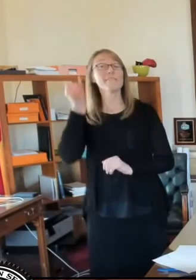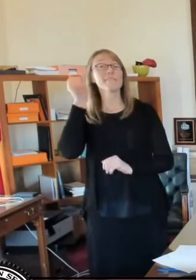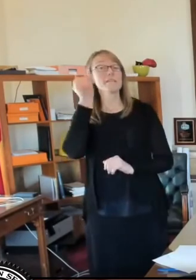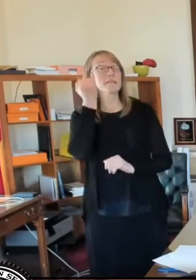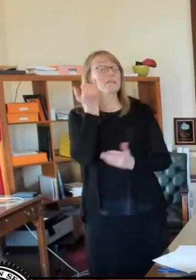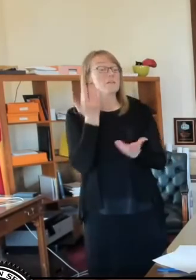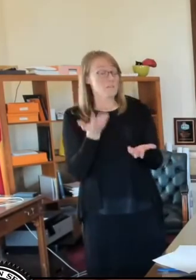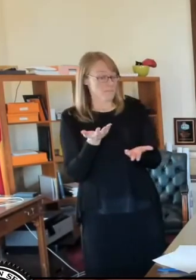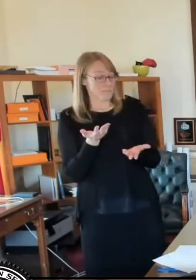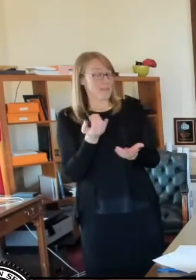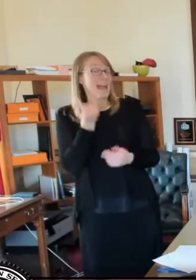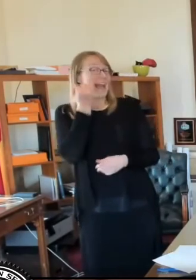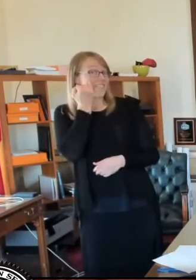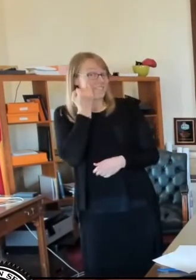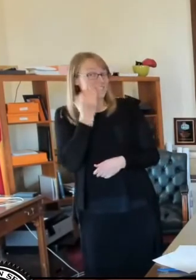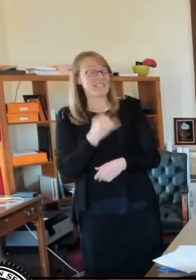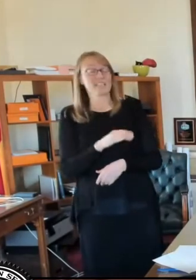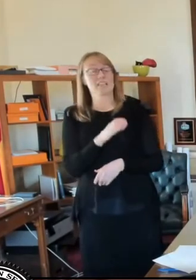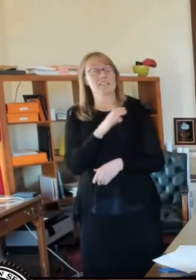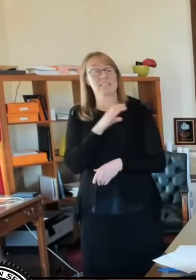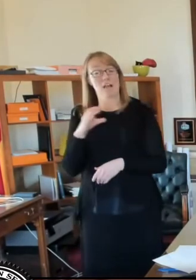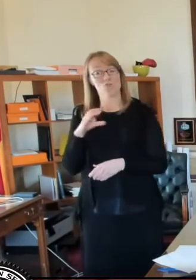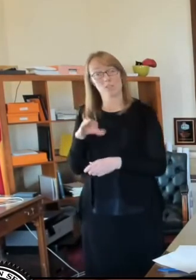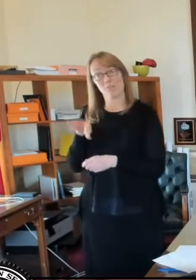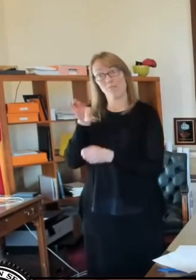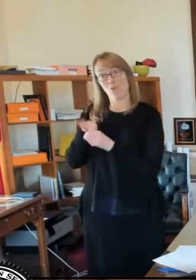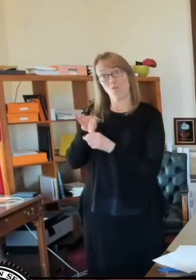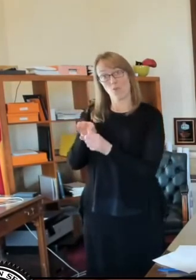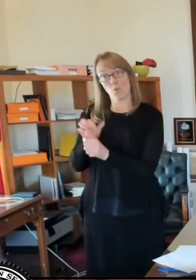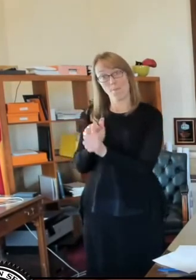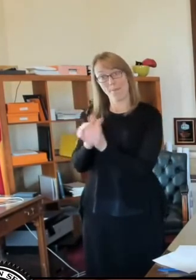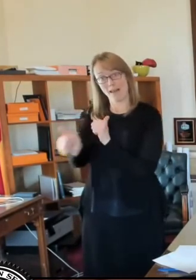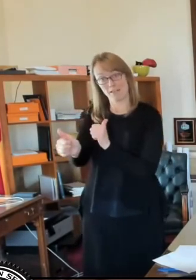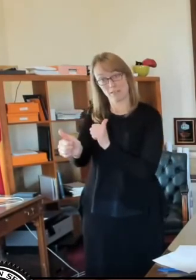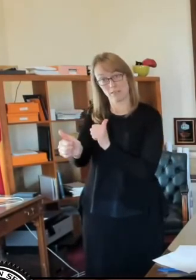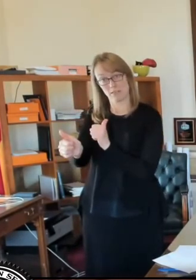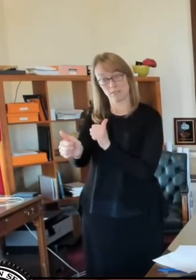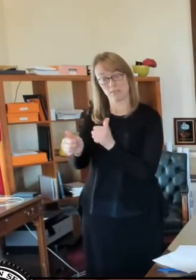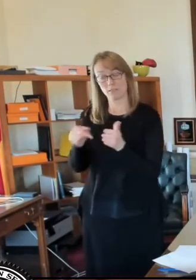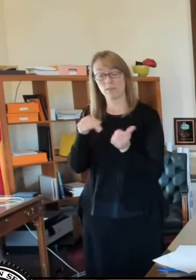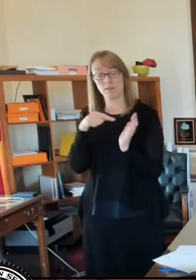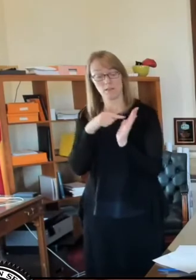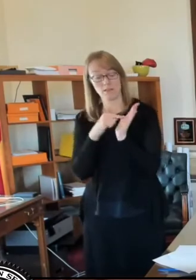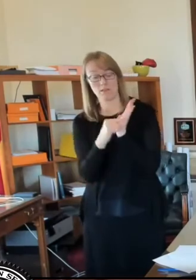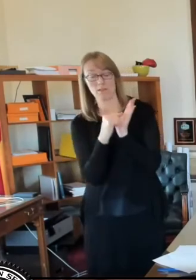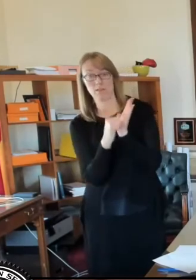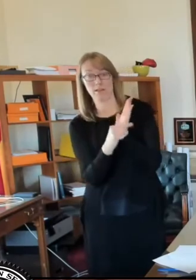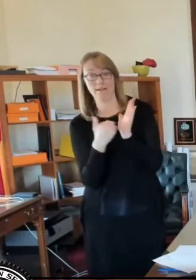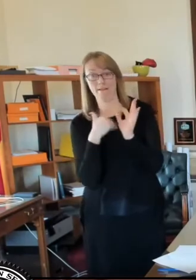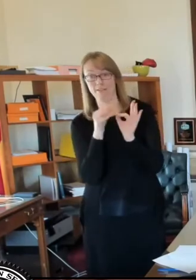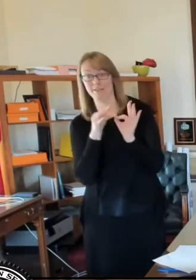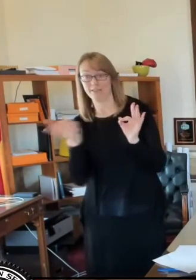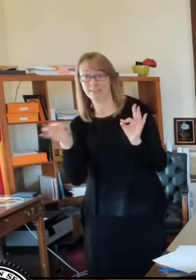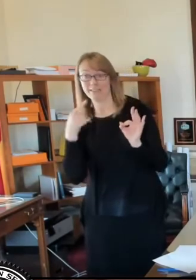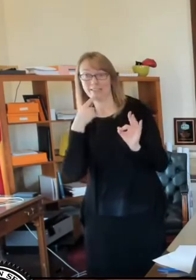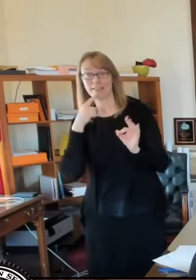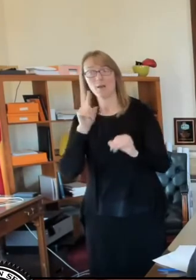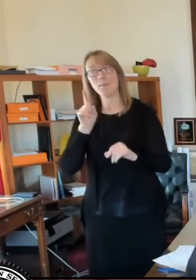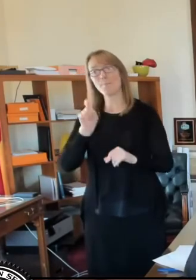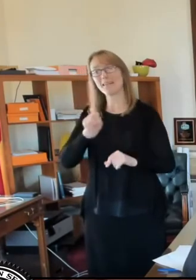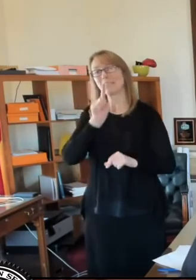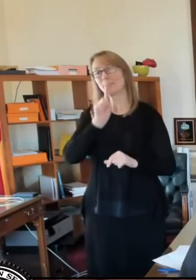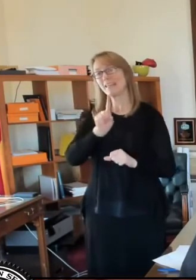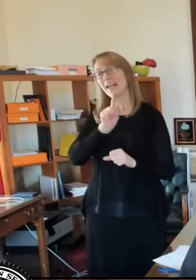that is language that says that it has to be committed before the 31st and some can